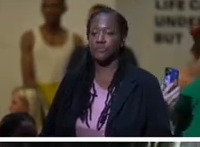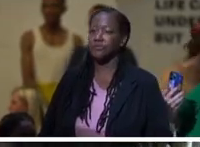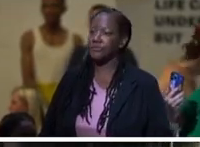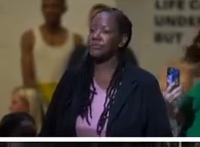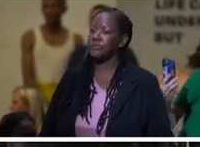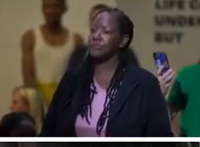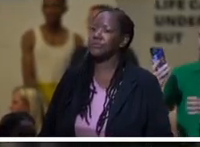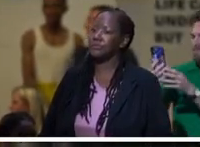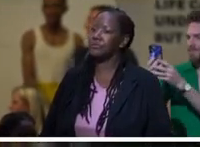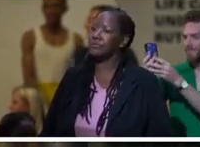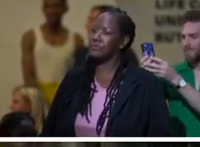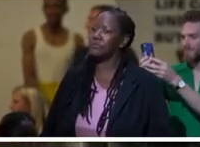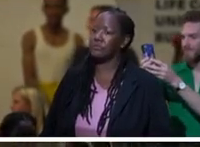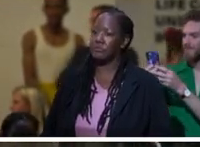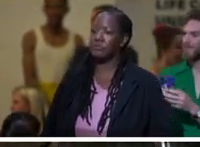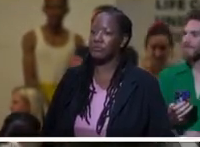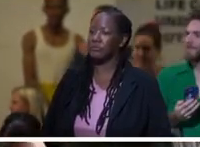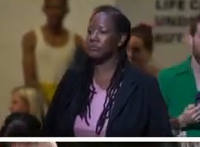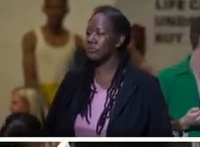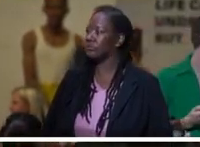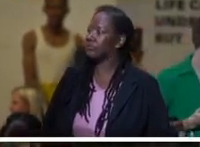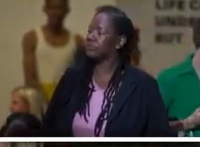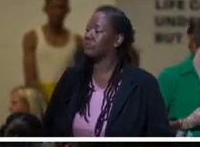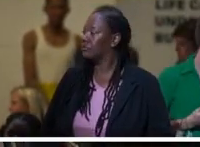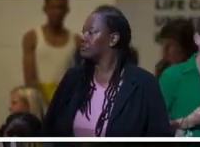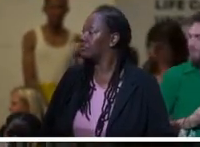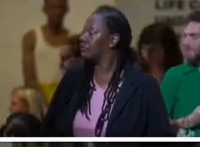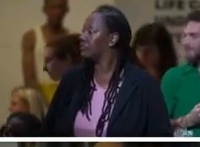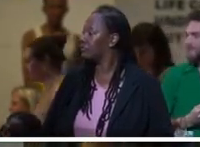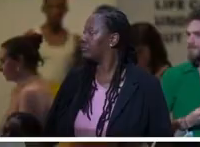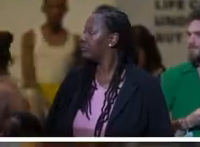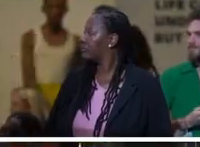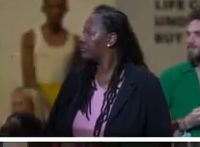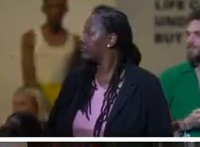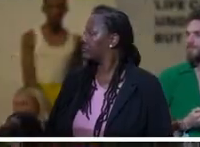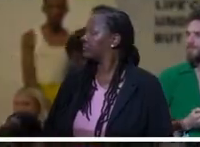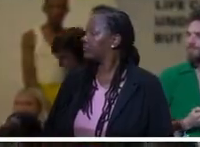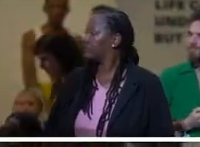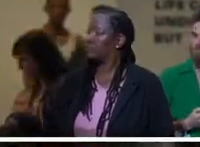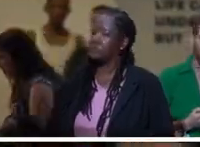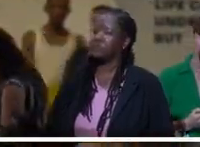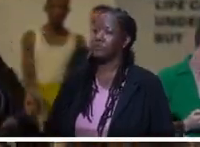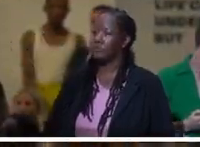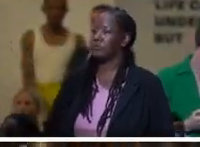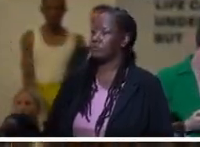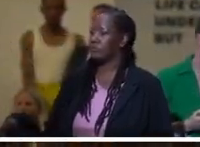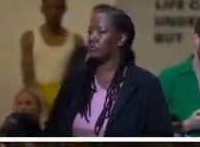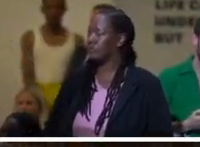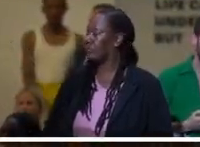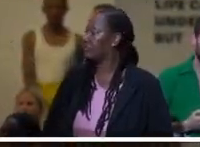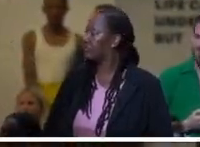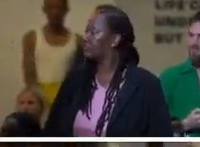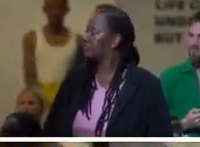star. Said you wanna be a legend, said you wanna be a statement, said you wanna be a star. No, we're legendary.